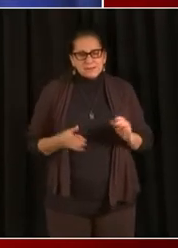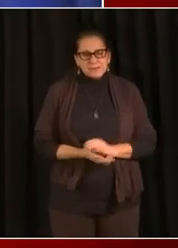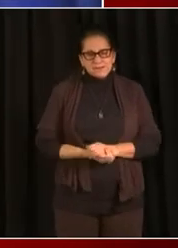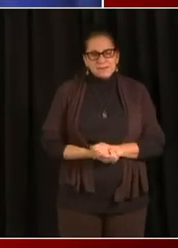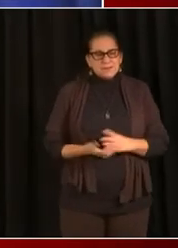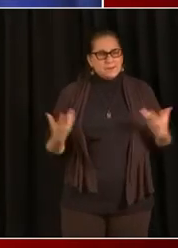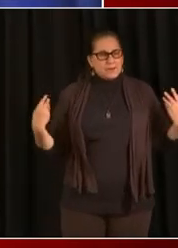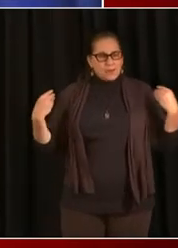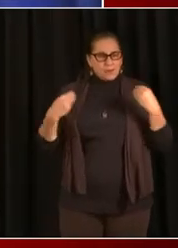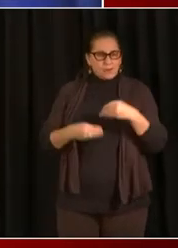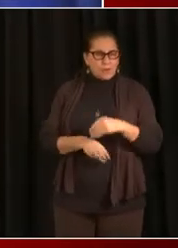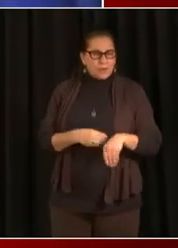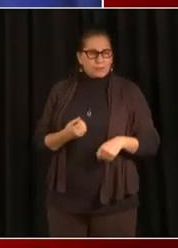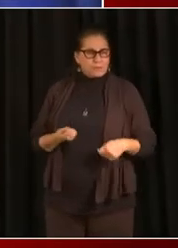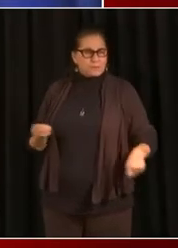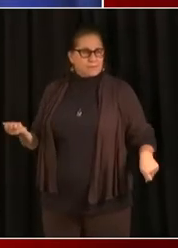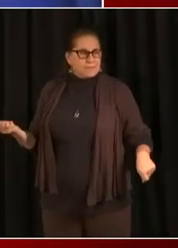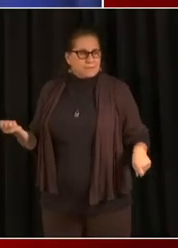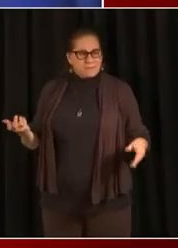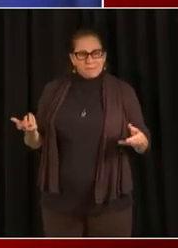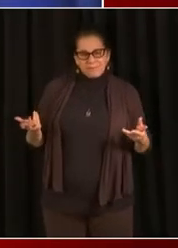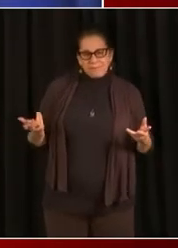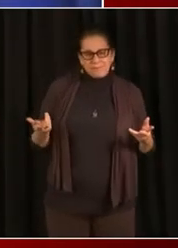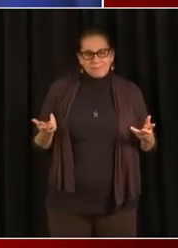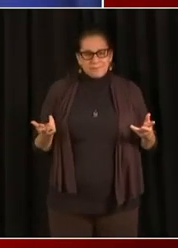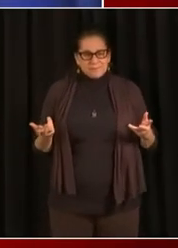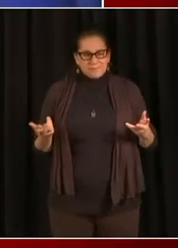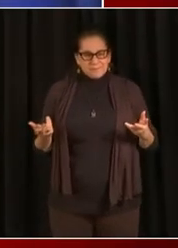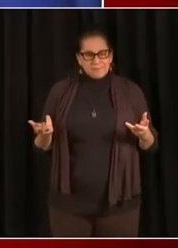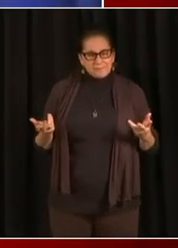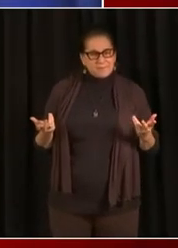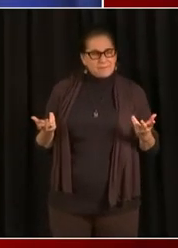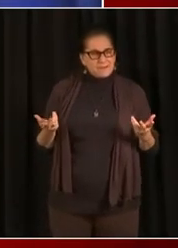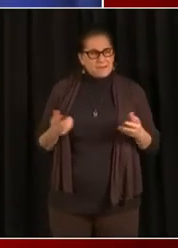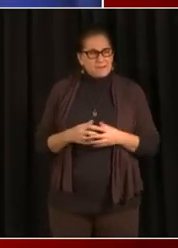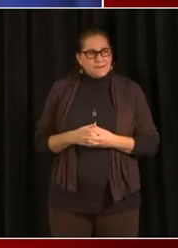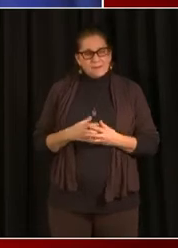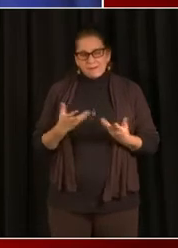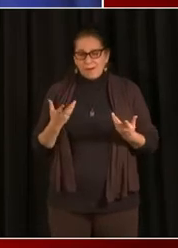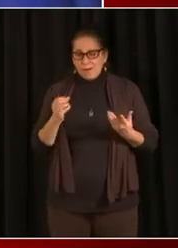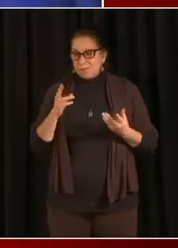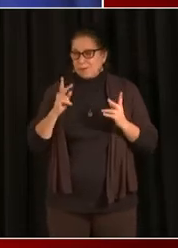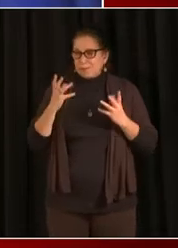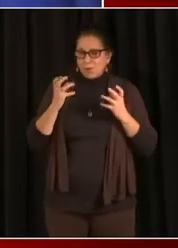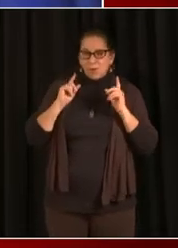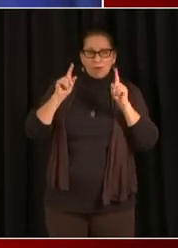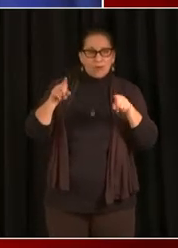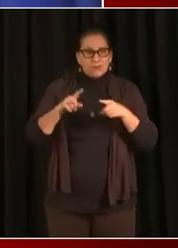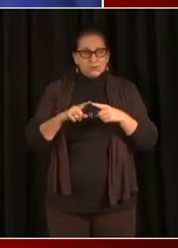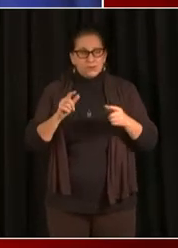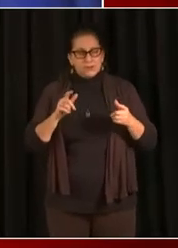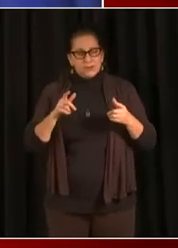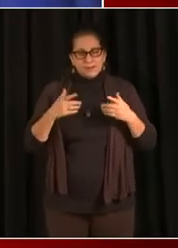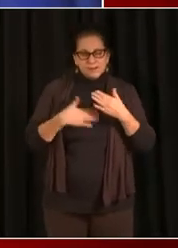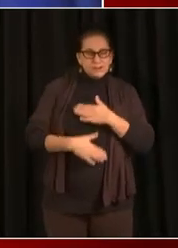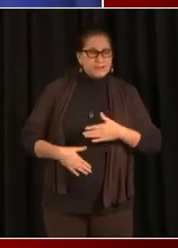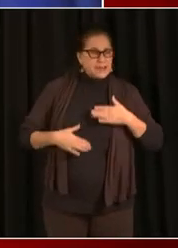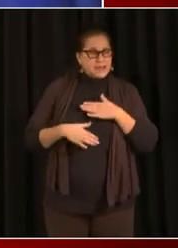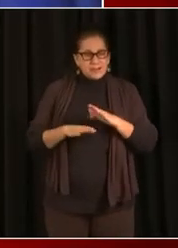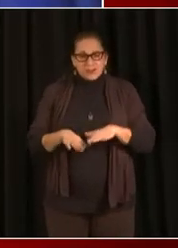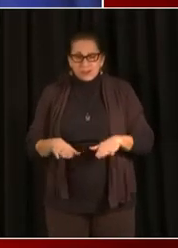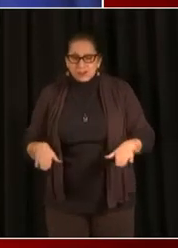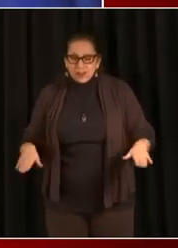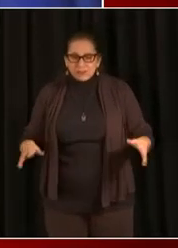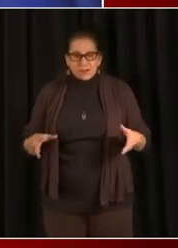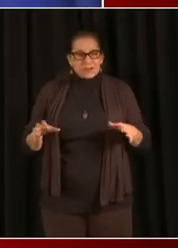Some of the things, they need things to entertain their children, and they want better self-care. And how can we,